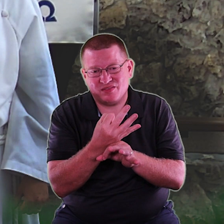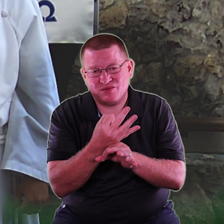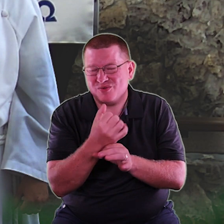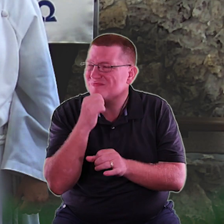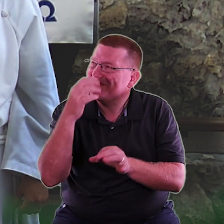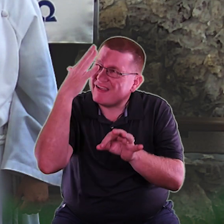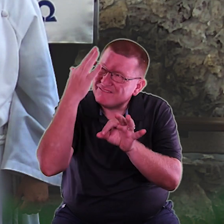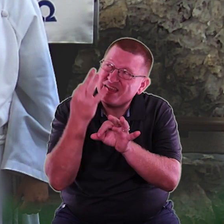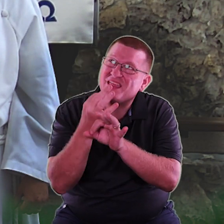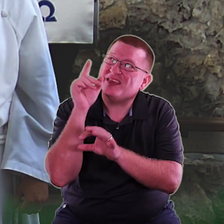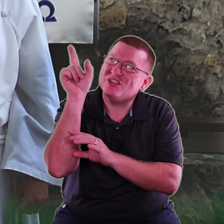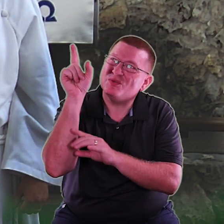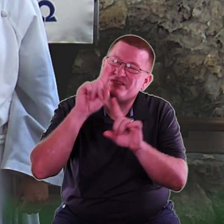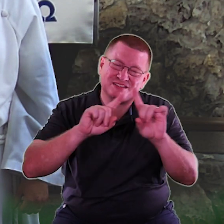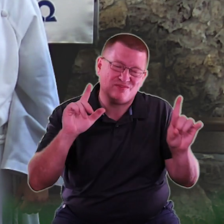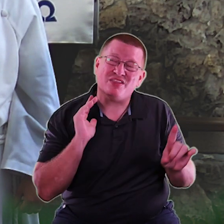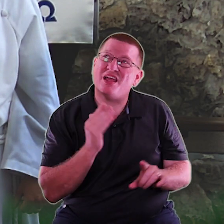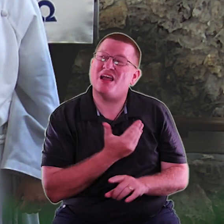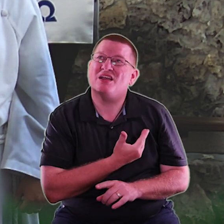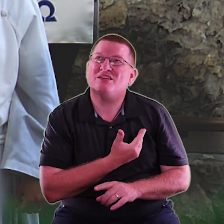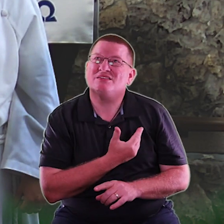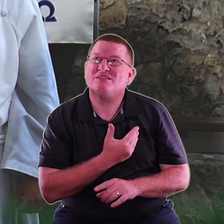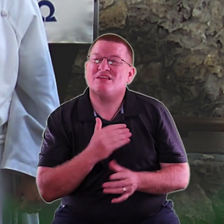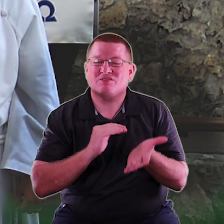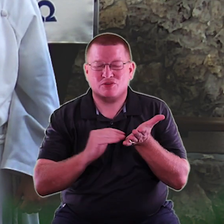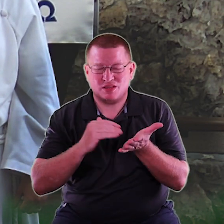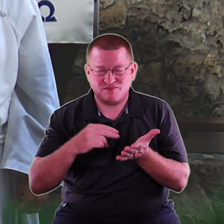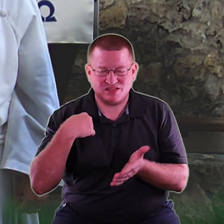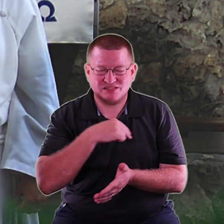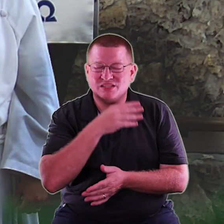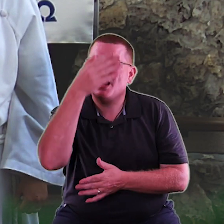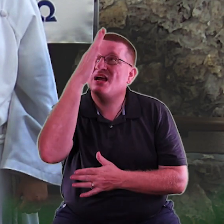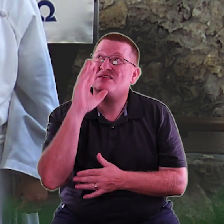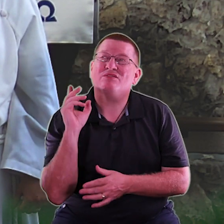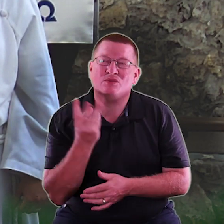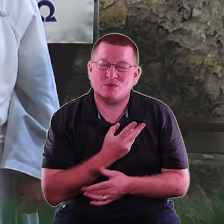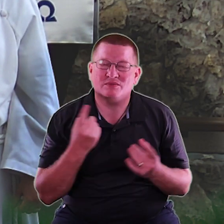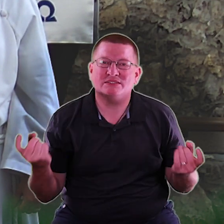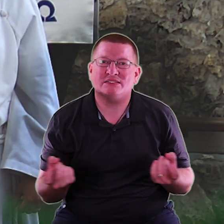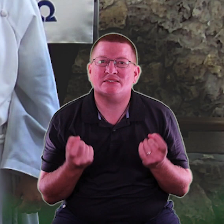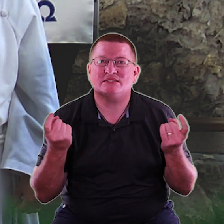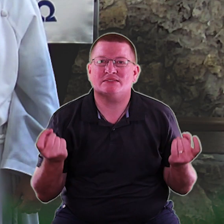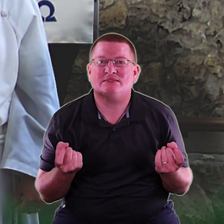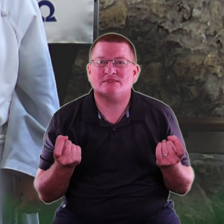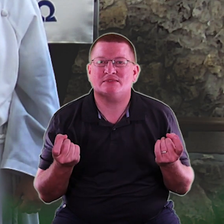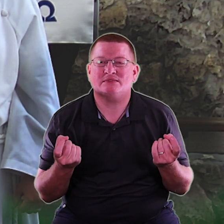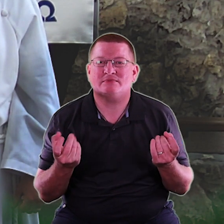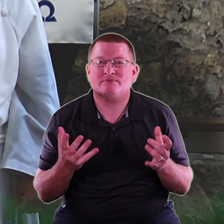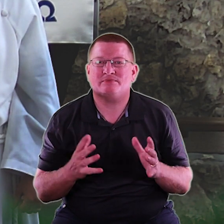is different from our own. Forgive us, God, for we have sinned.